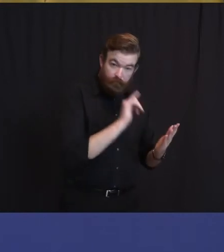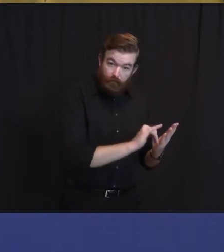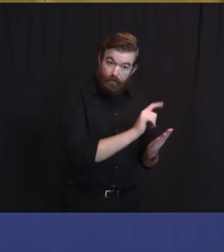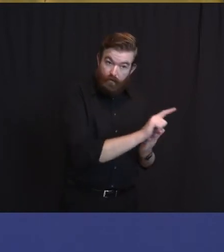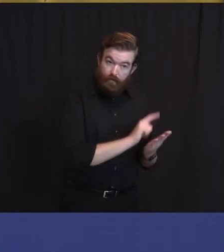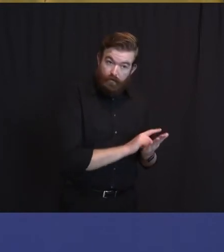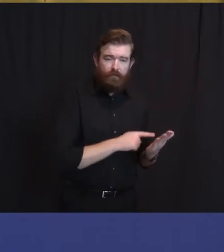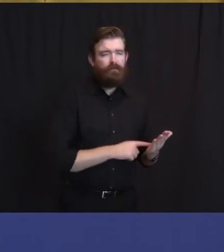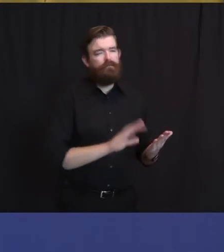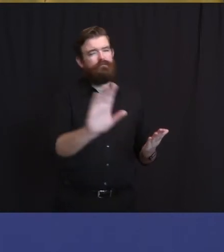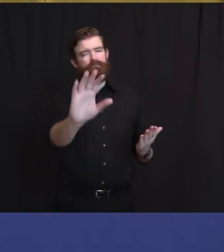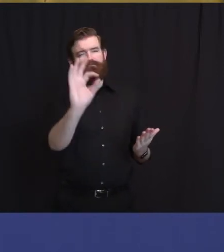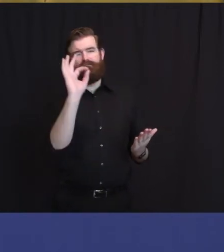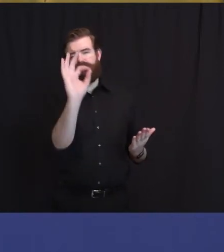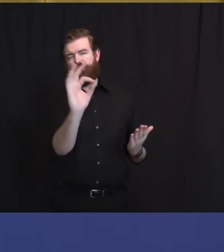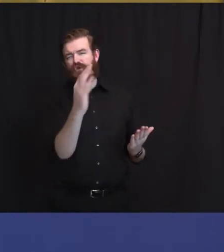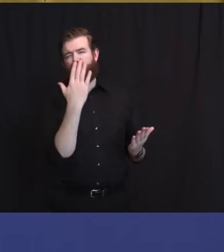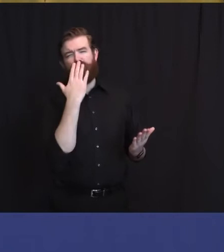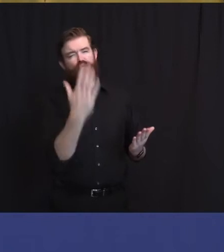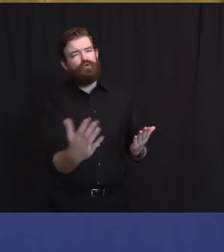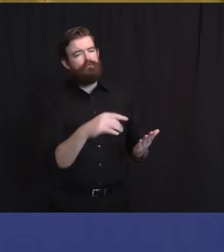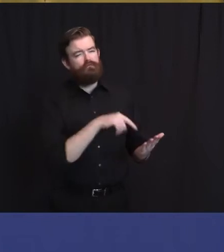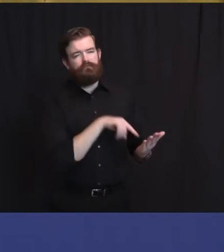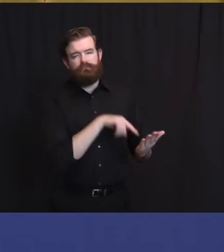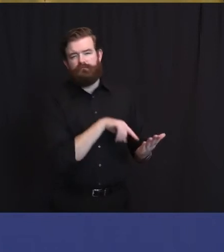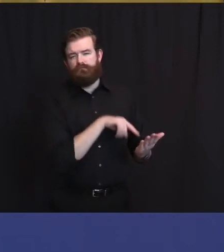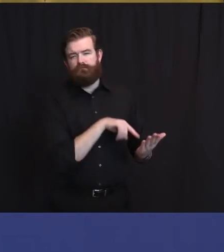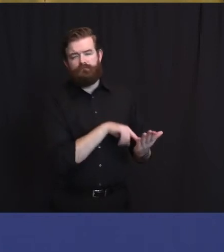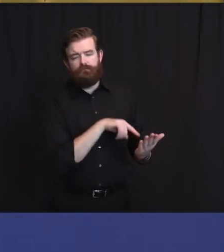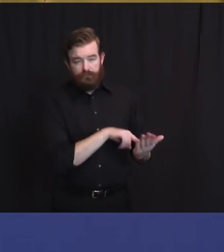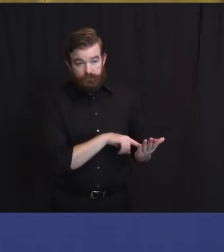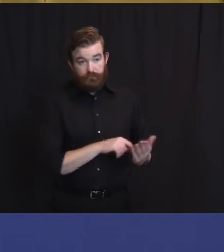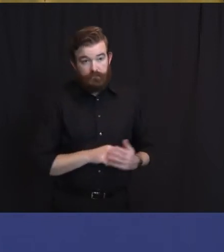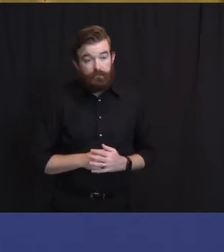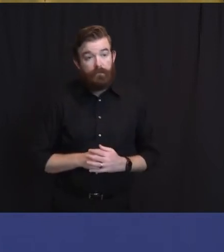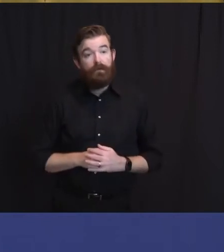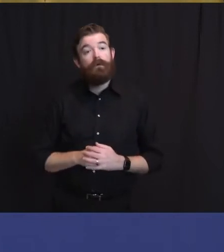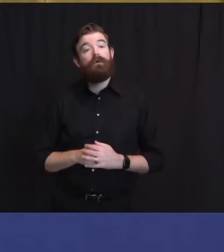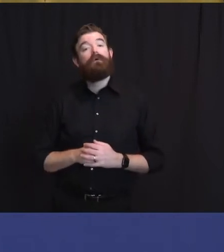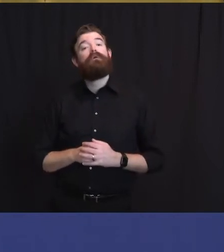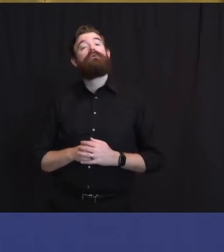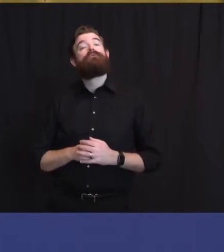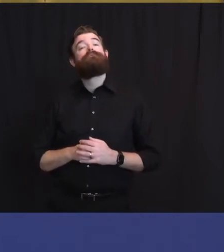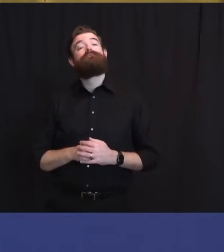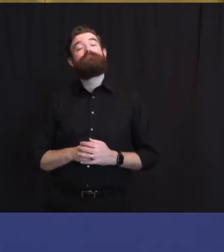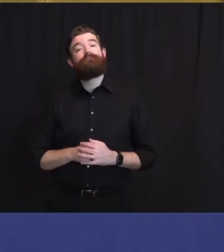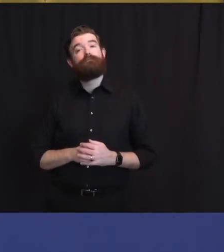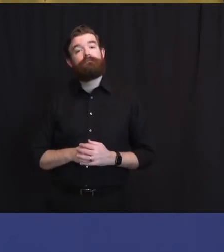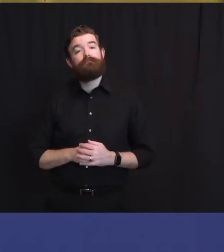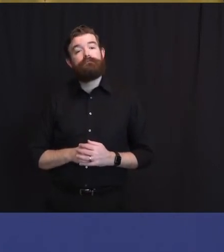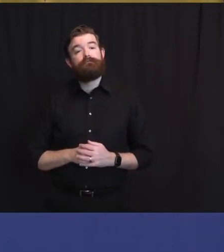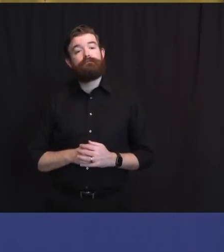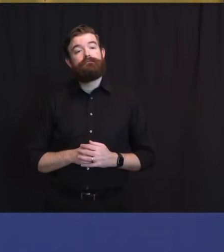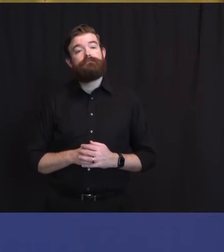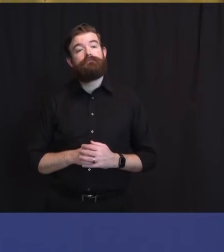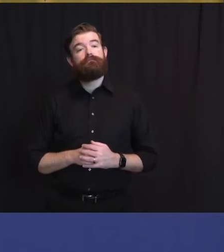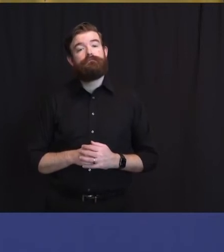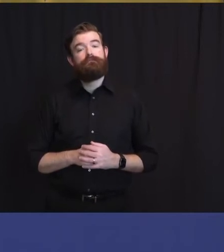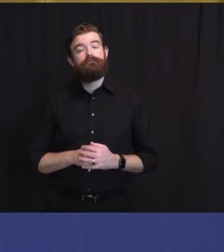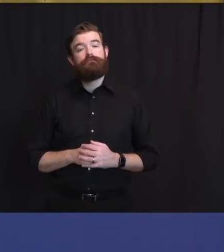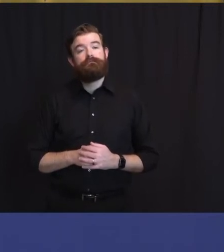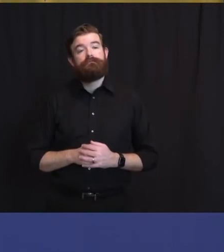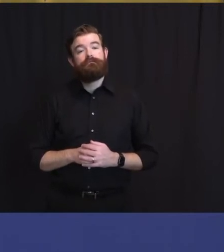to be, as a general matter, I'm not going to answer the specific, not that I'm not answering it, but the general notion of